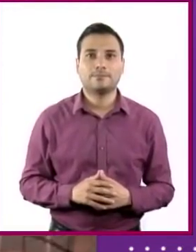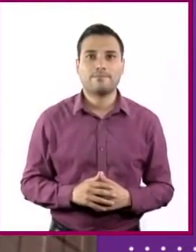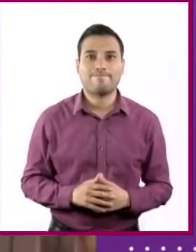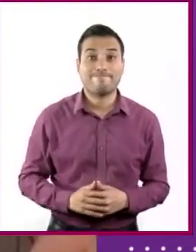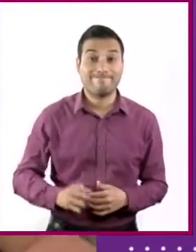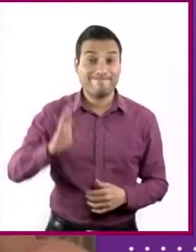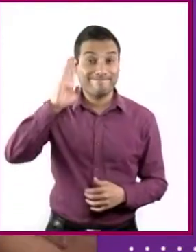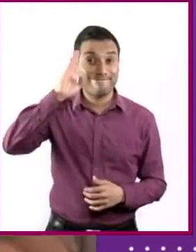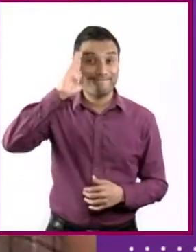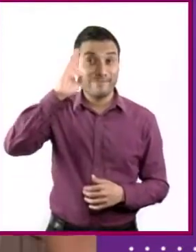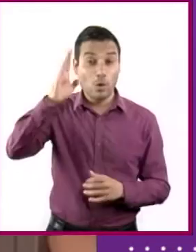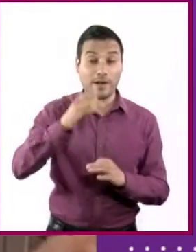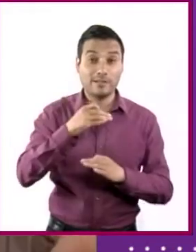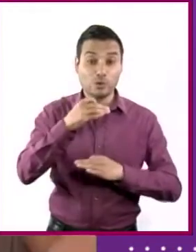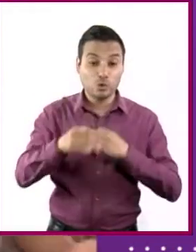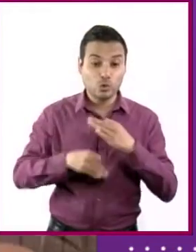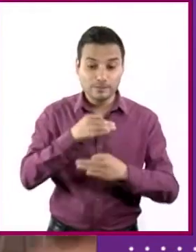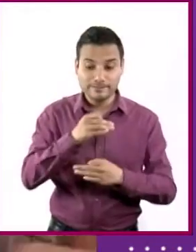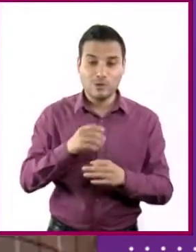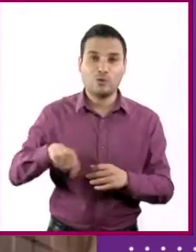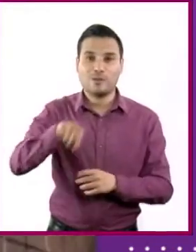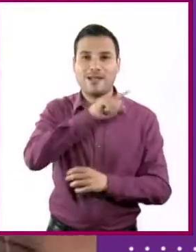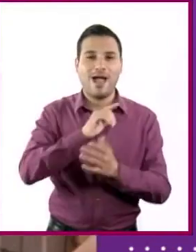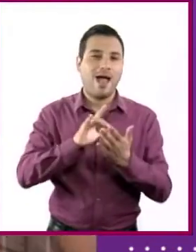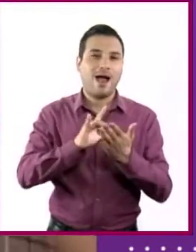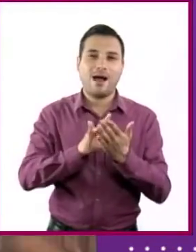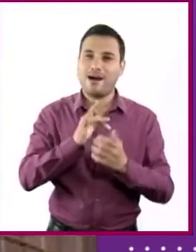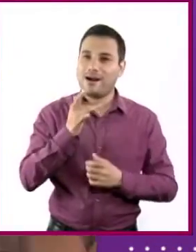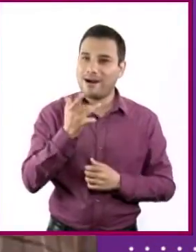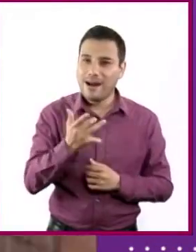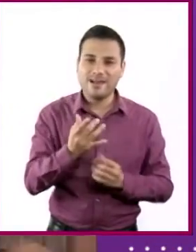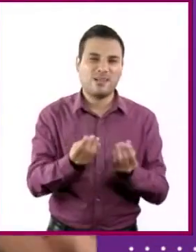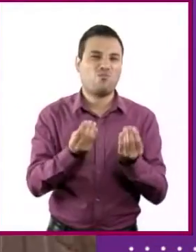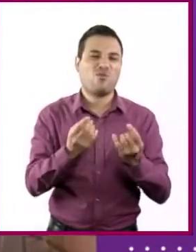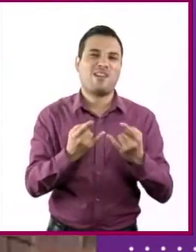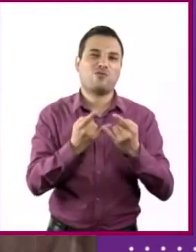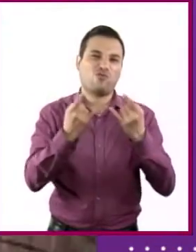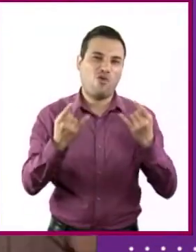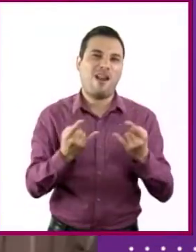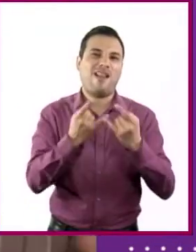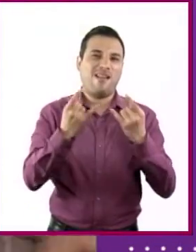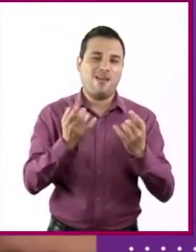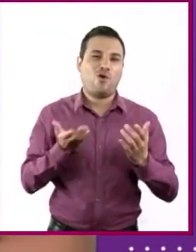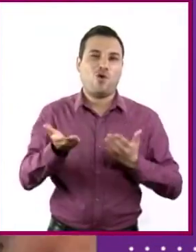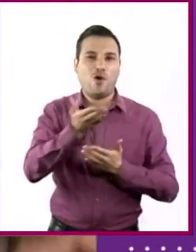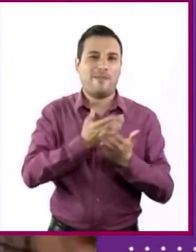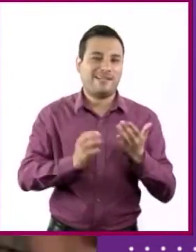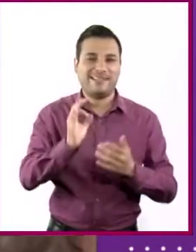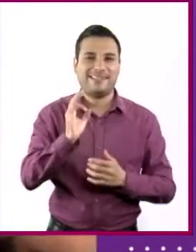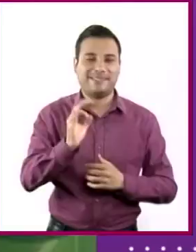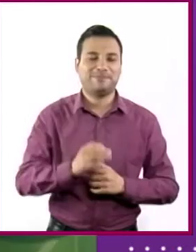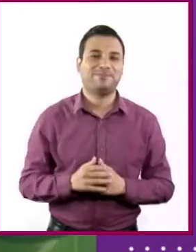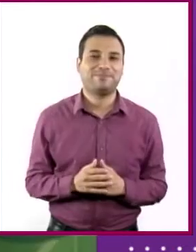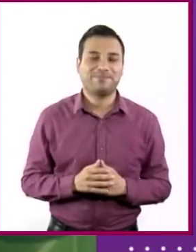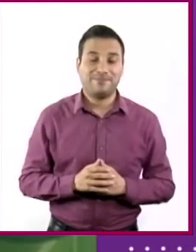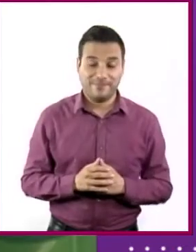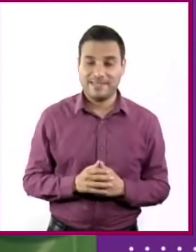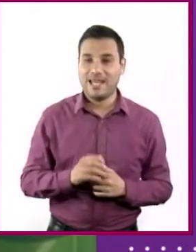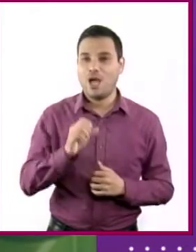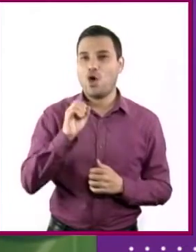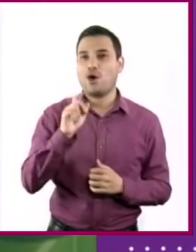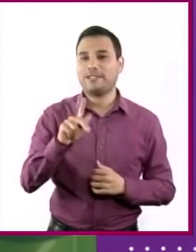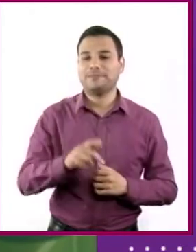Hi, Rebels. Thanks to you, we have a lot of stories for today's show. Okay.